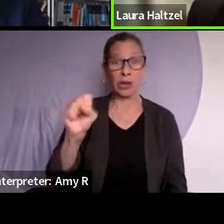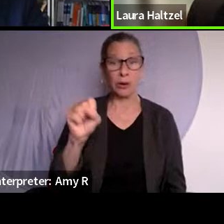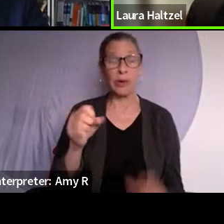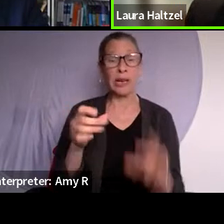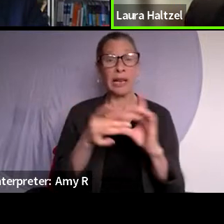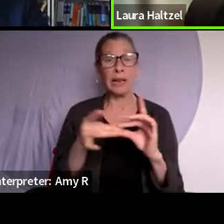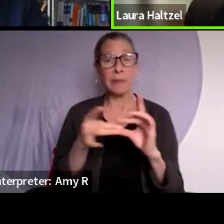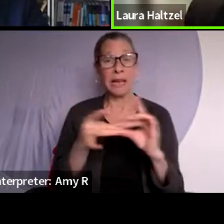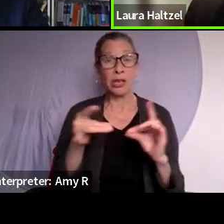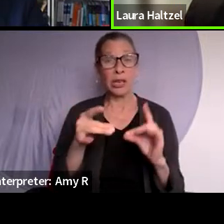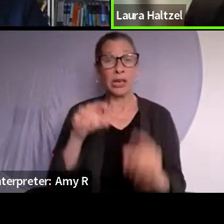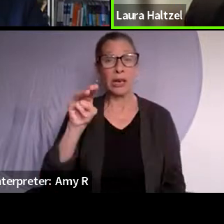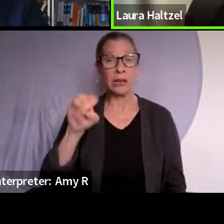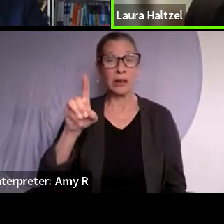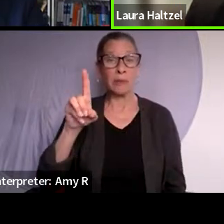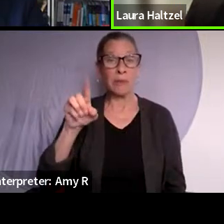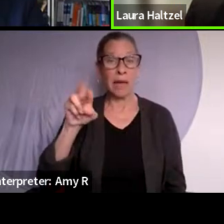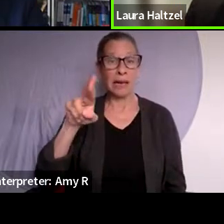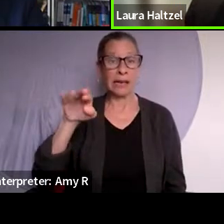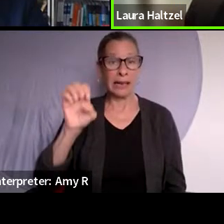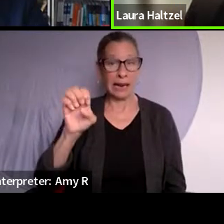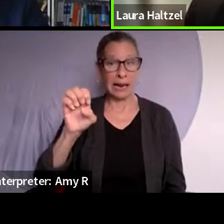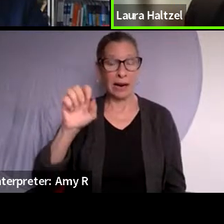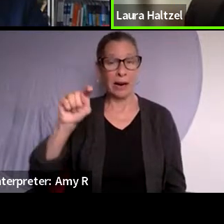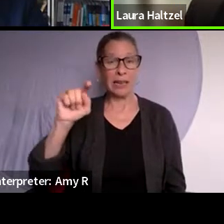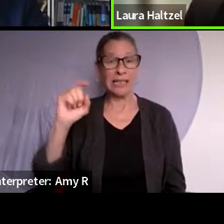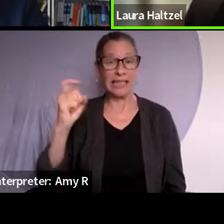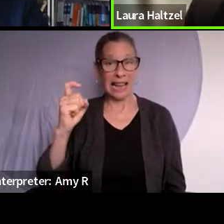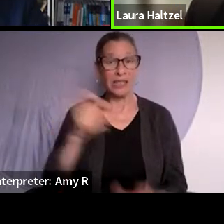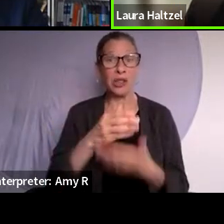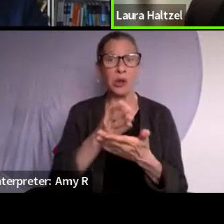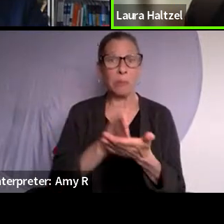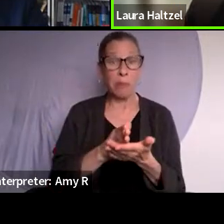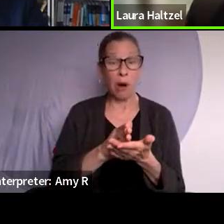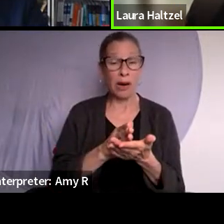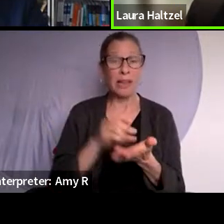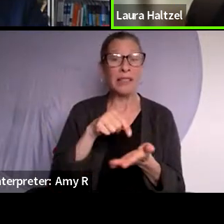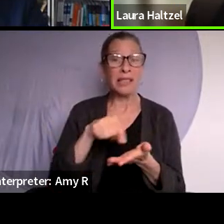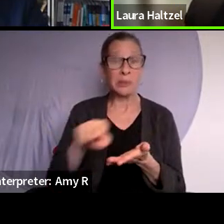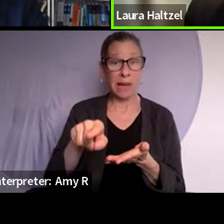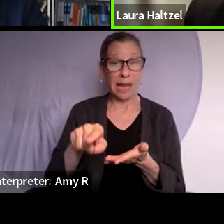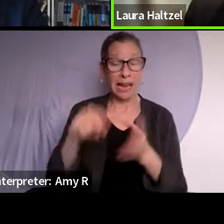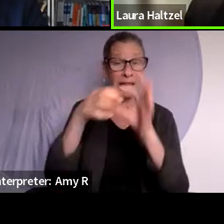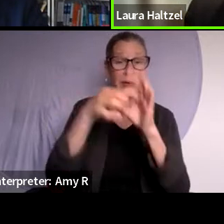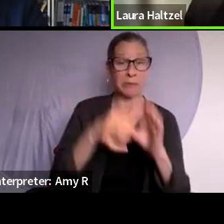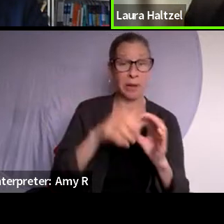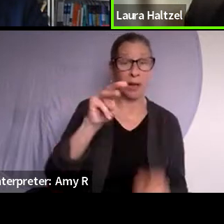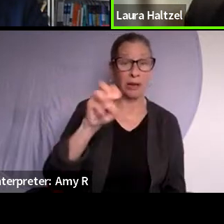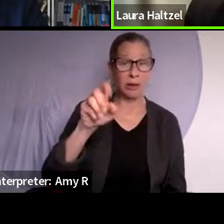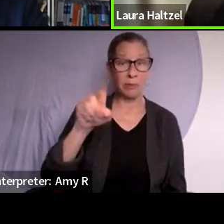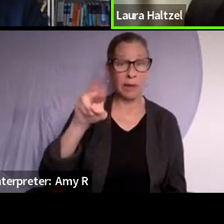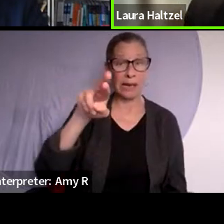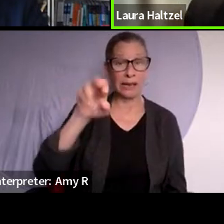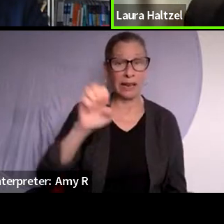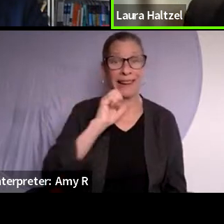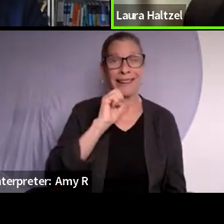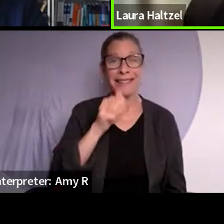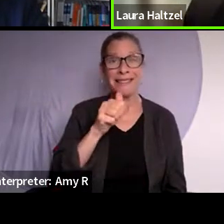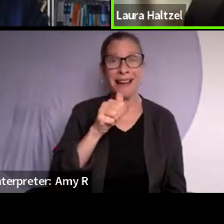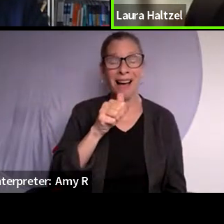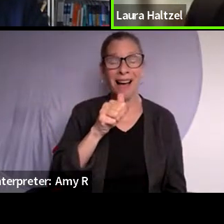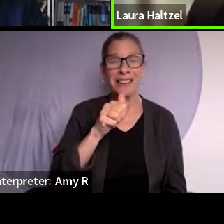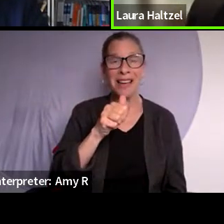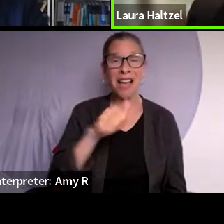the Medicare tax. The portion that is contributed to for Medicare is not subject to that same dollar